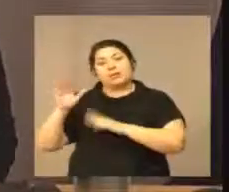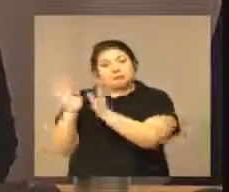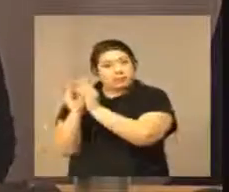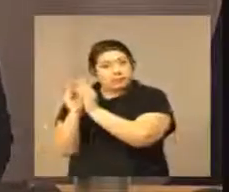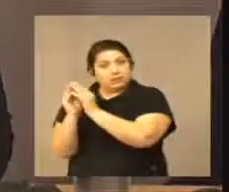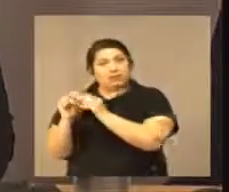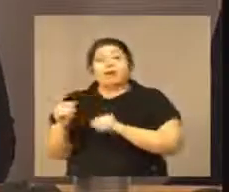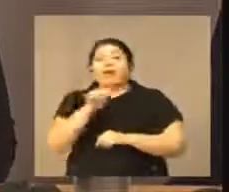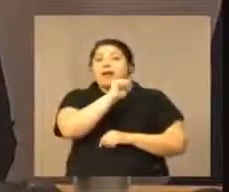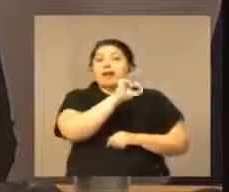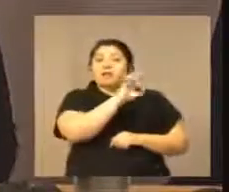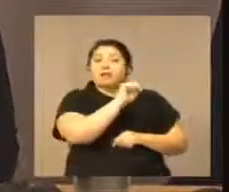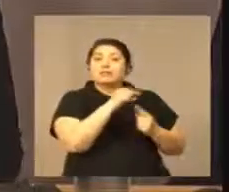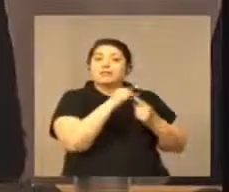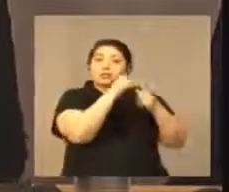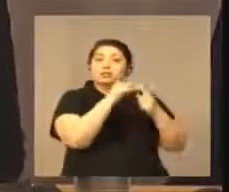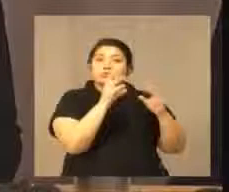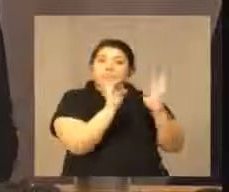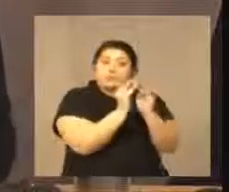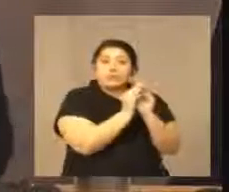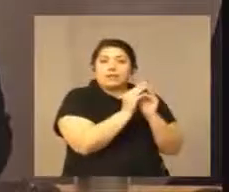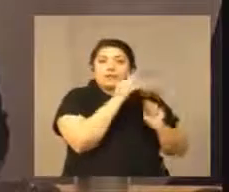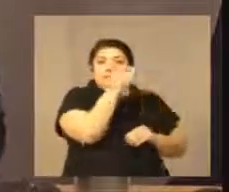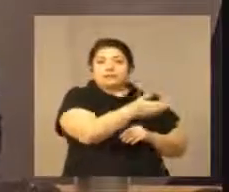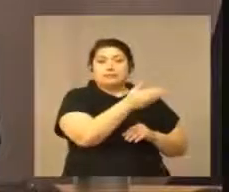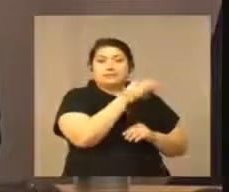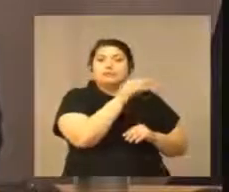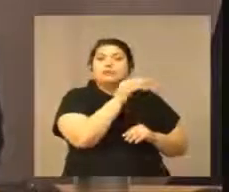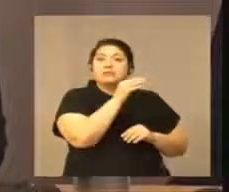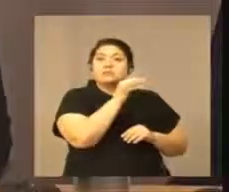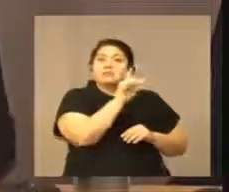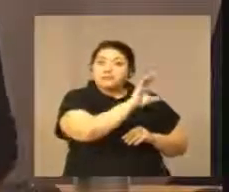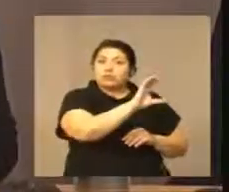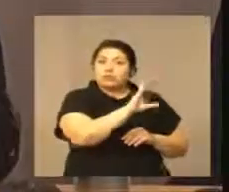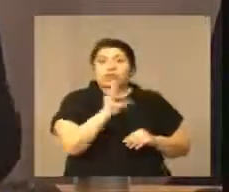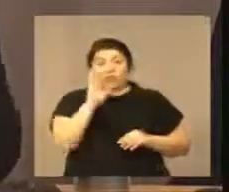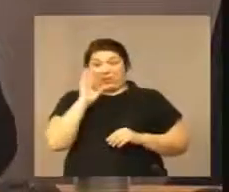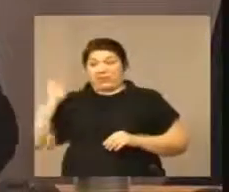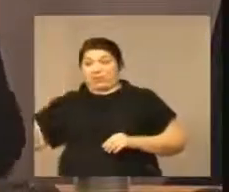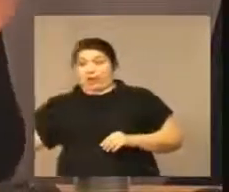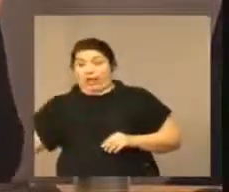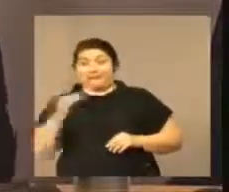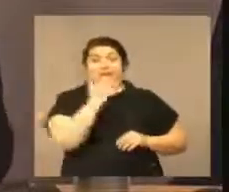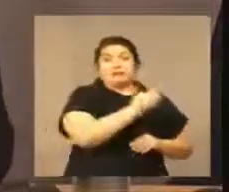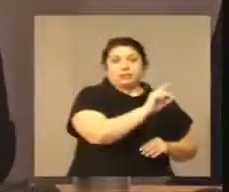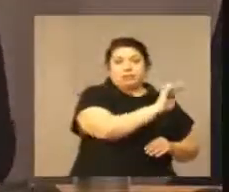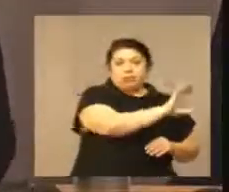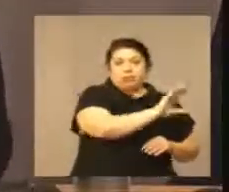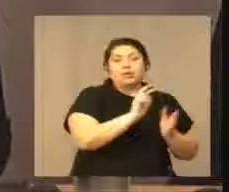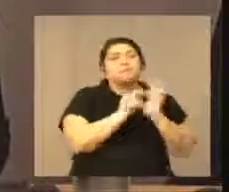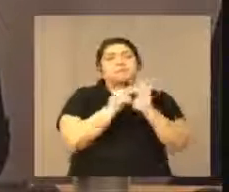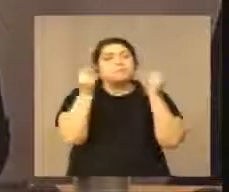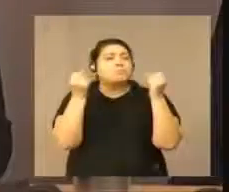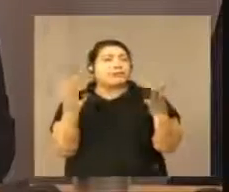the AFN Special Chiefs Assembly in December. So there'll be another one in July and another one in December, and there'll be lots of people around